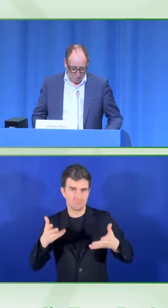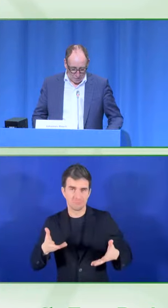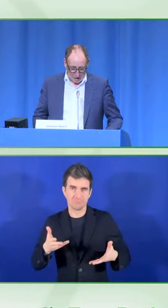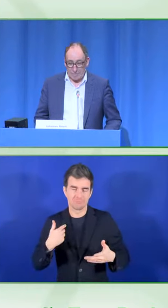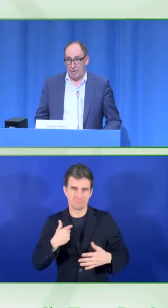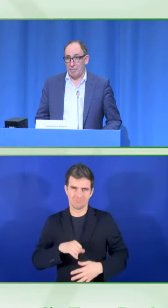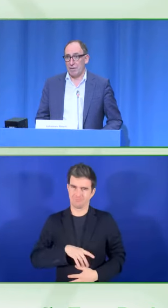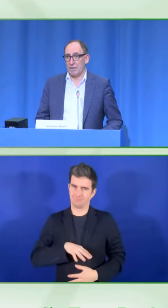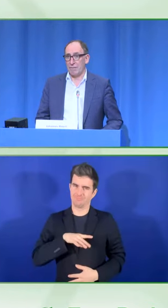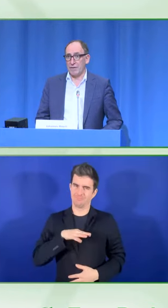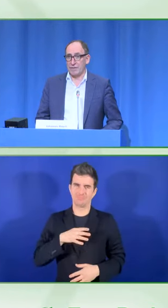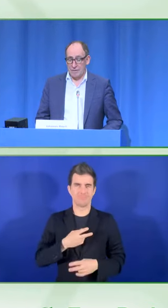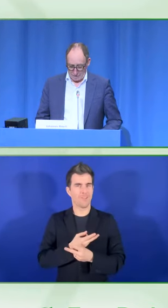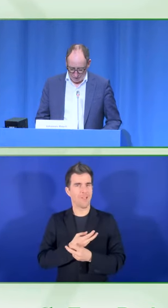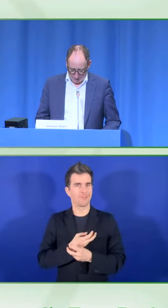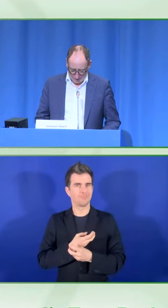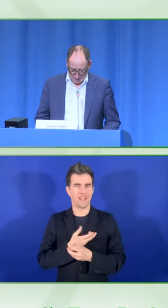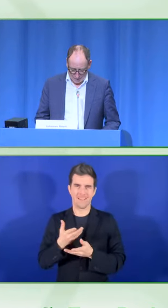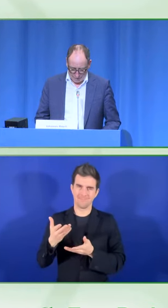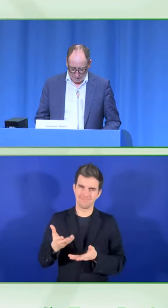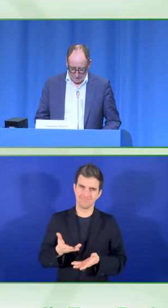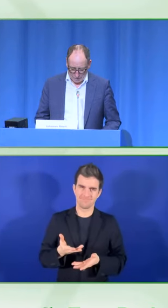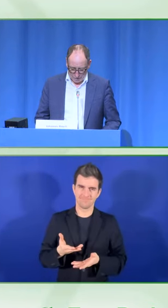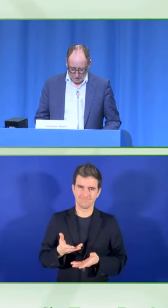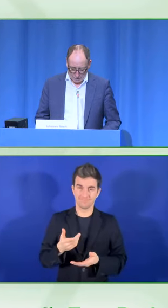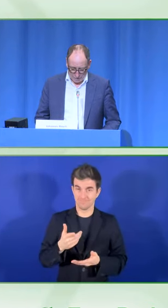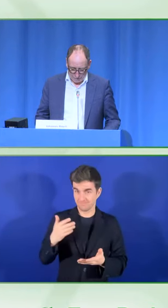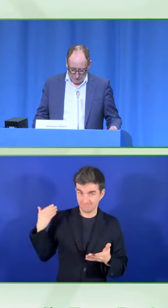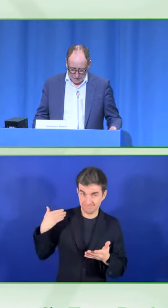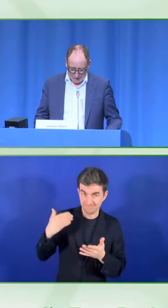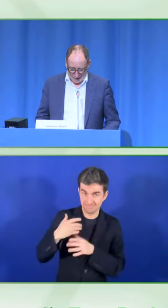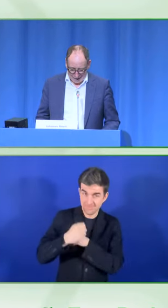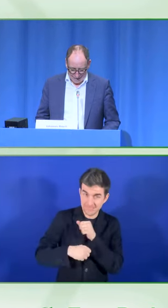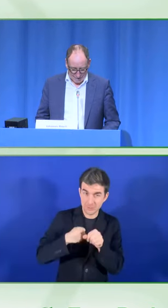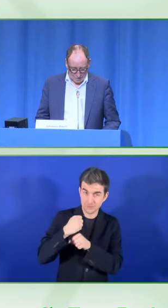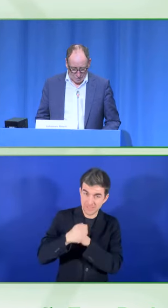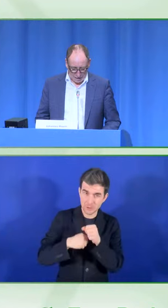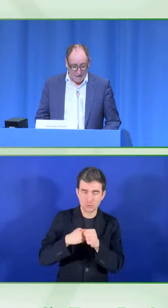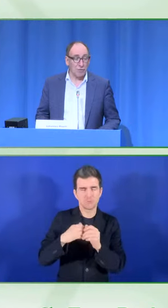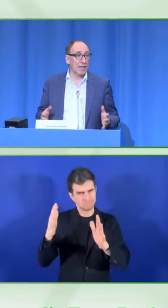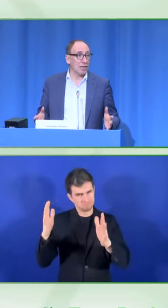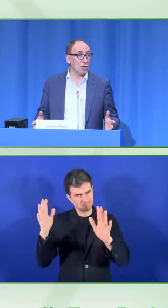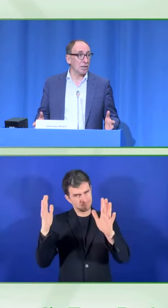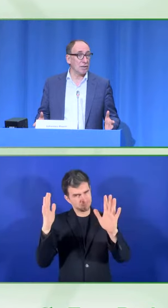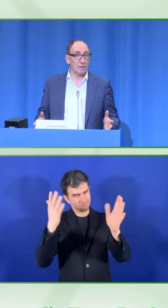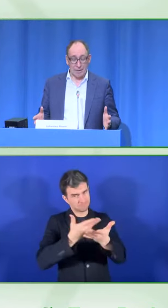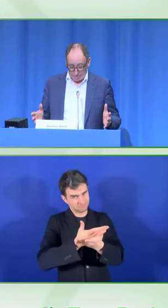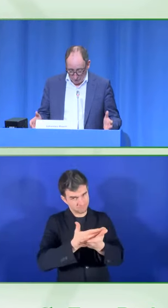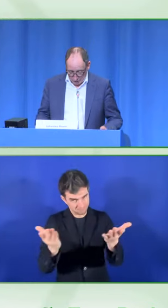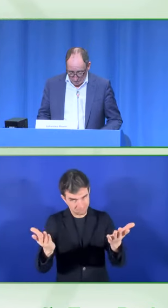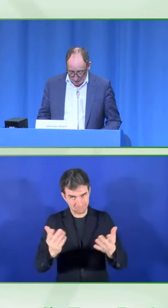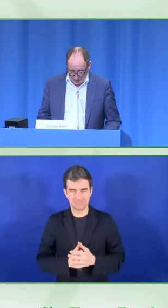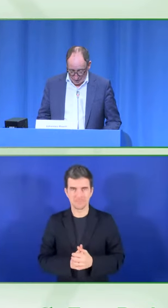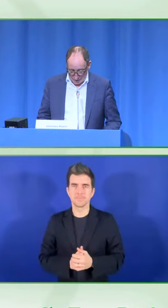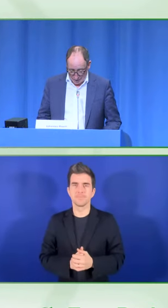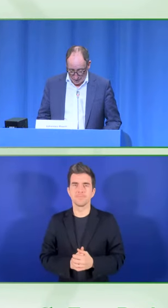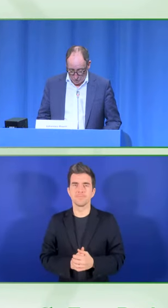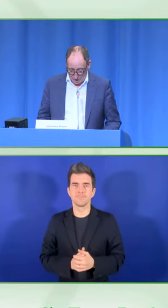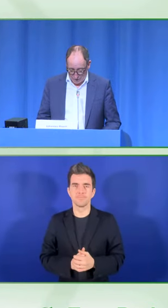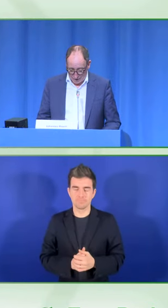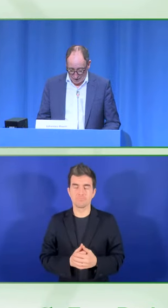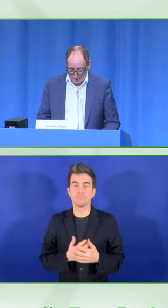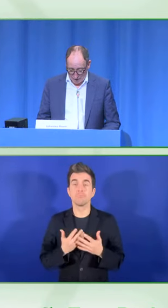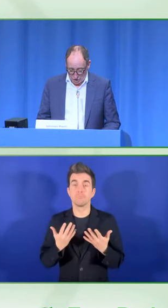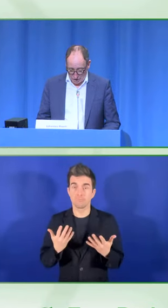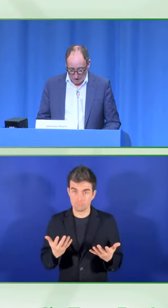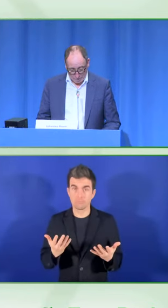Initiative to provide people with disabilities worldwide access to education, employment, and